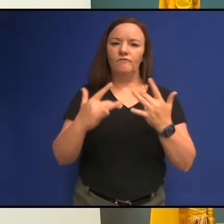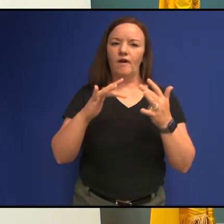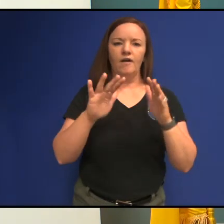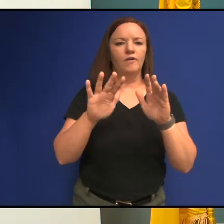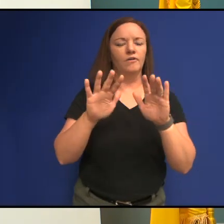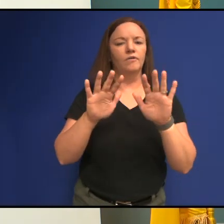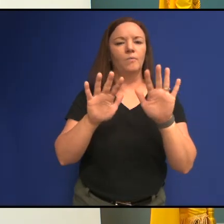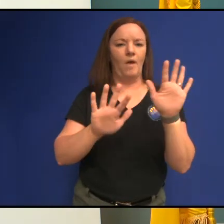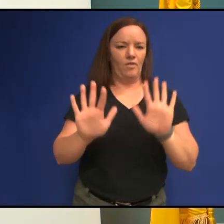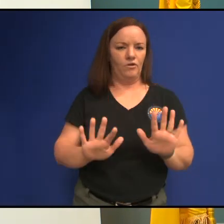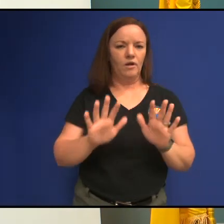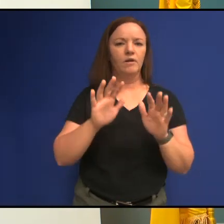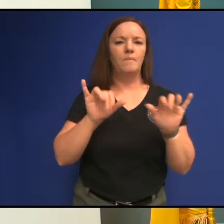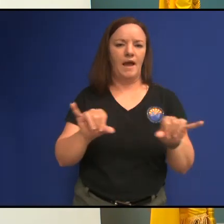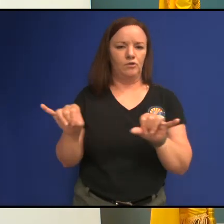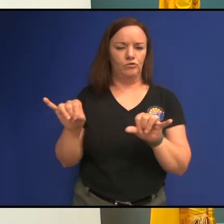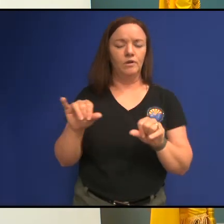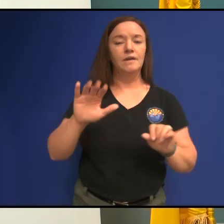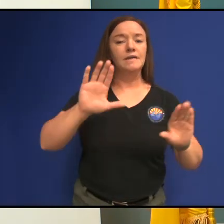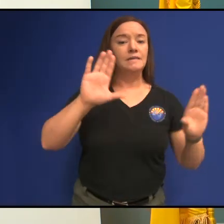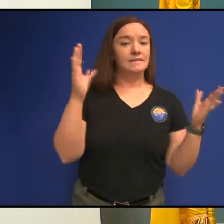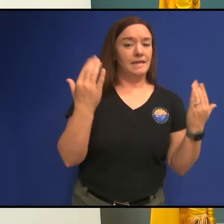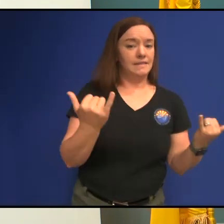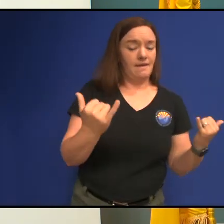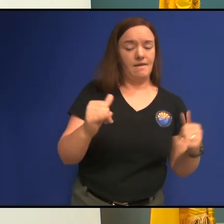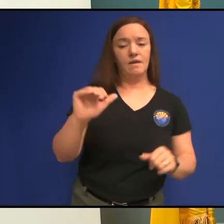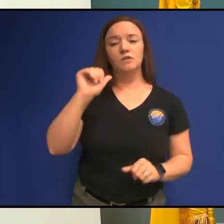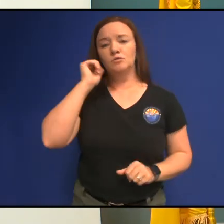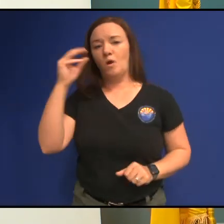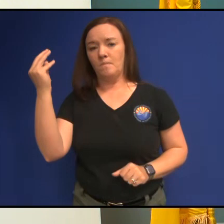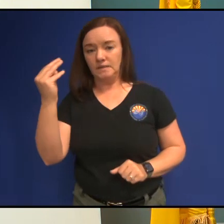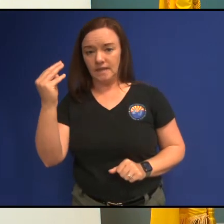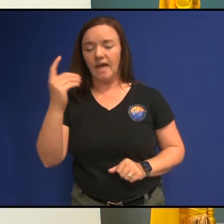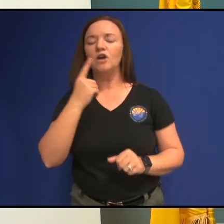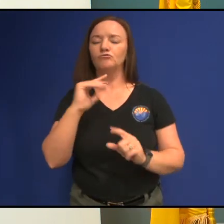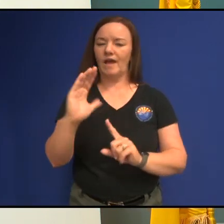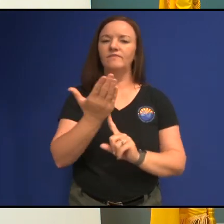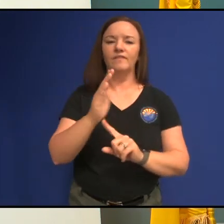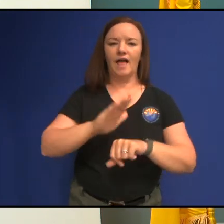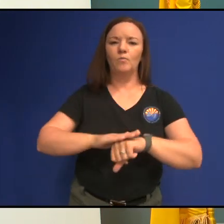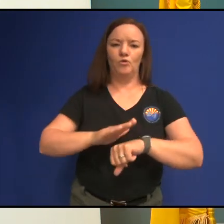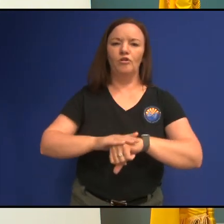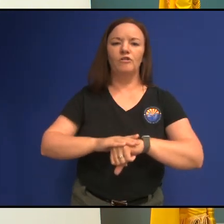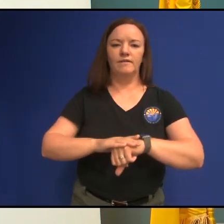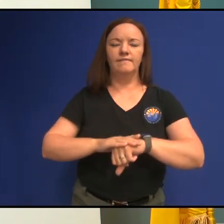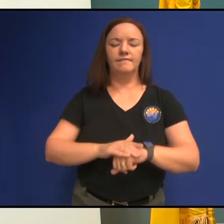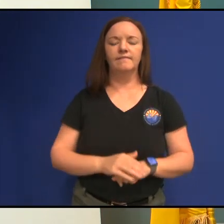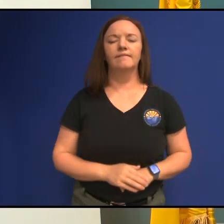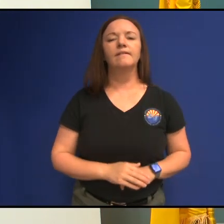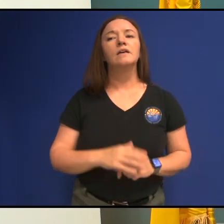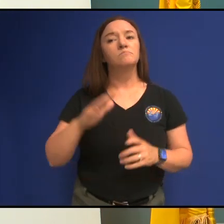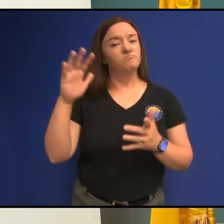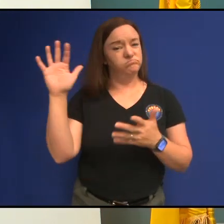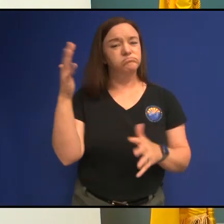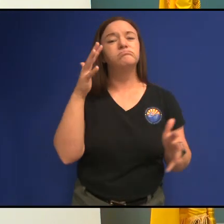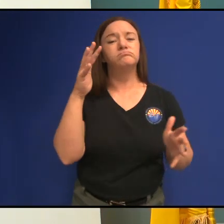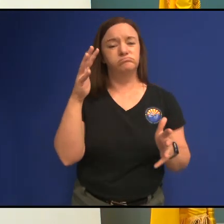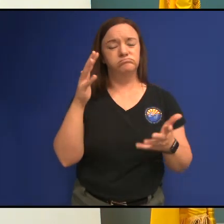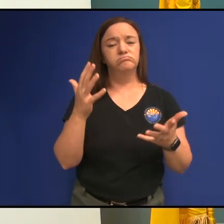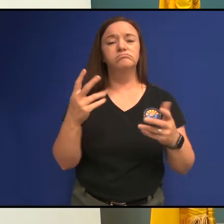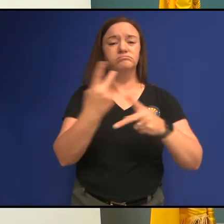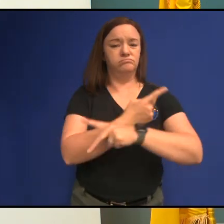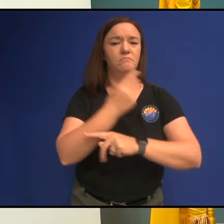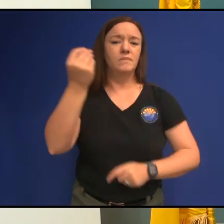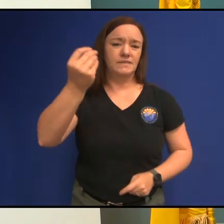about. Sunday today and Monday tomorrow, red flag warning days. Pretty windy, getting more windy